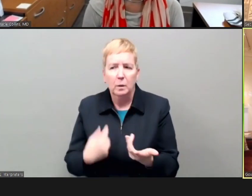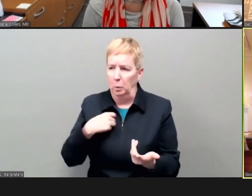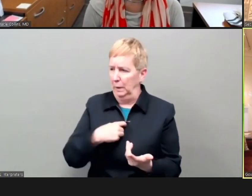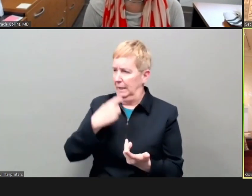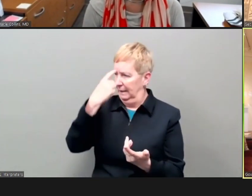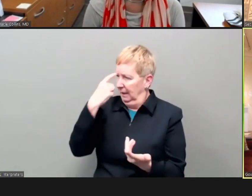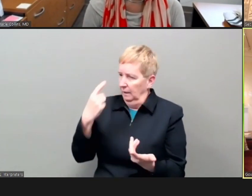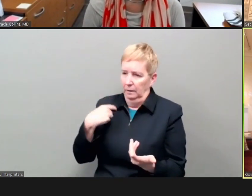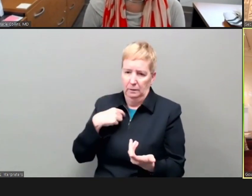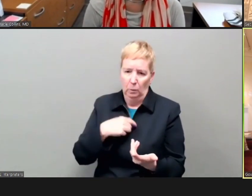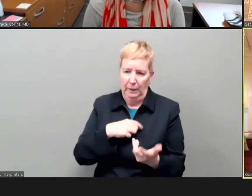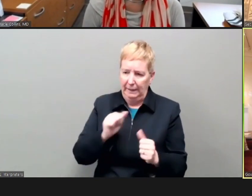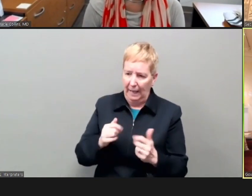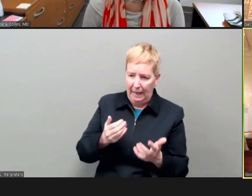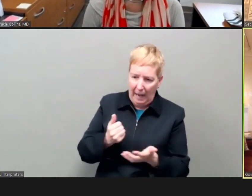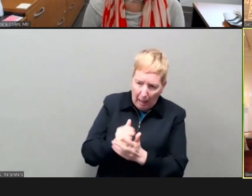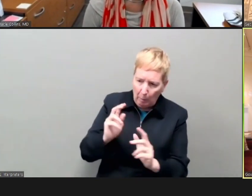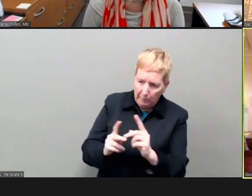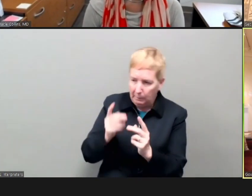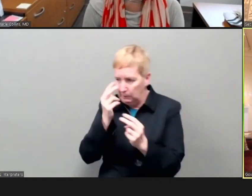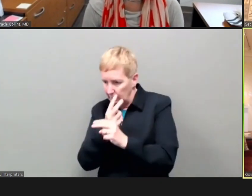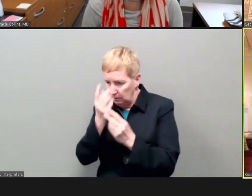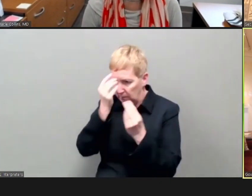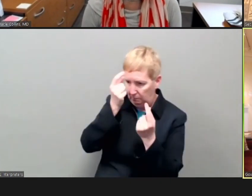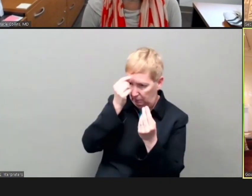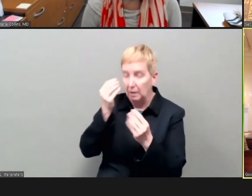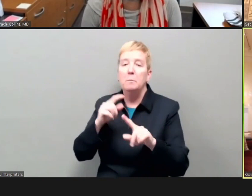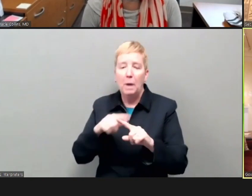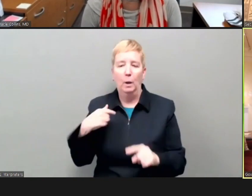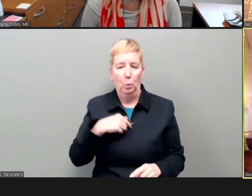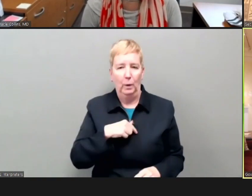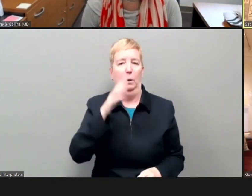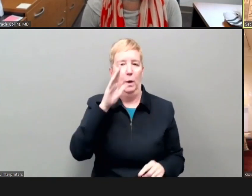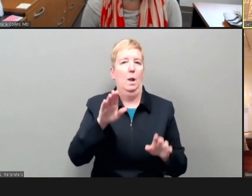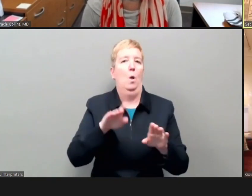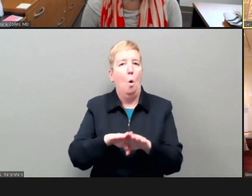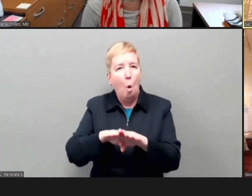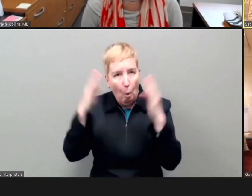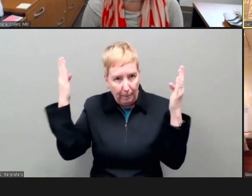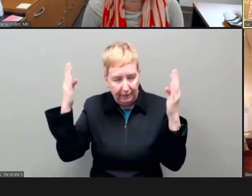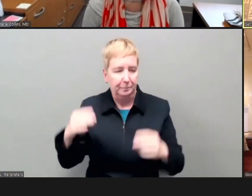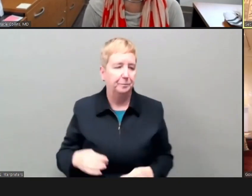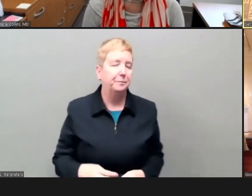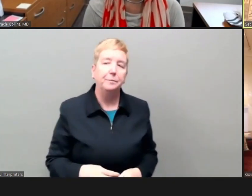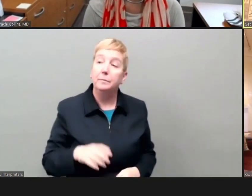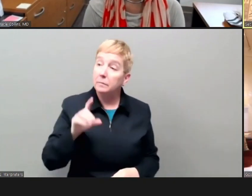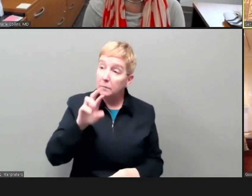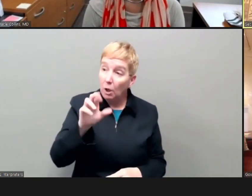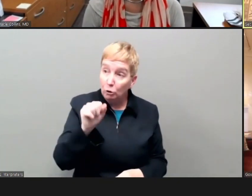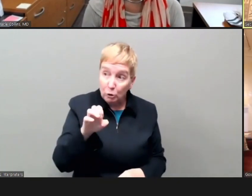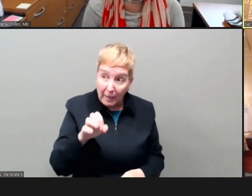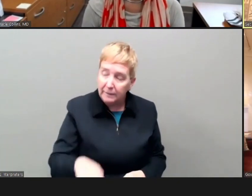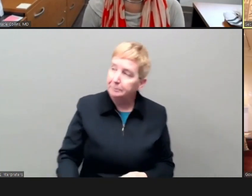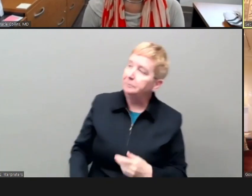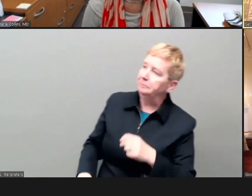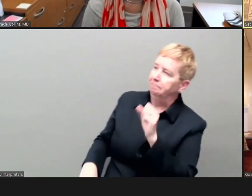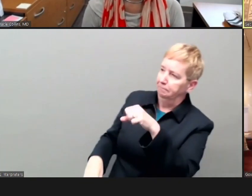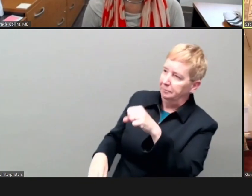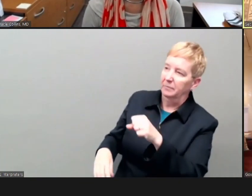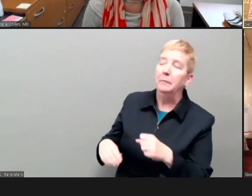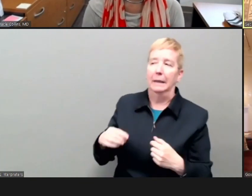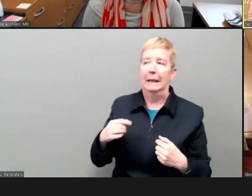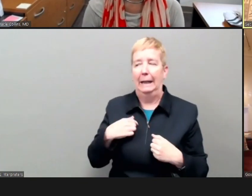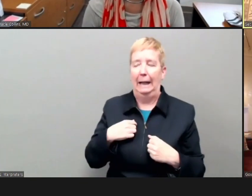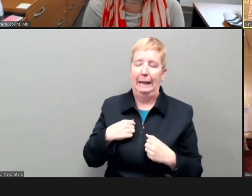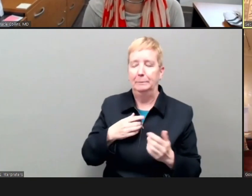people work through that. But we're open. Dr. Scrace? And I would just add that I was going to mention the